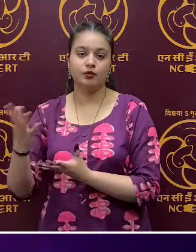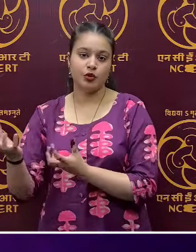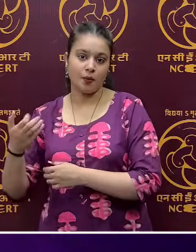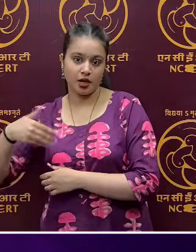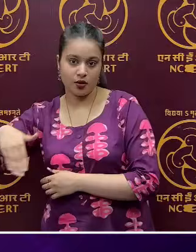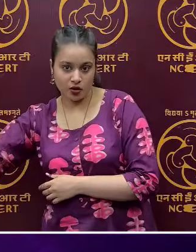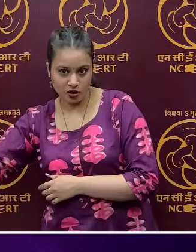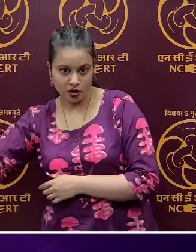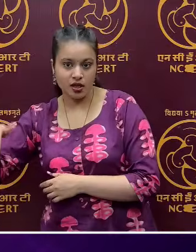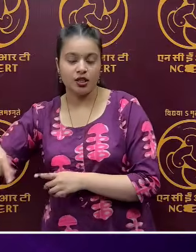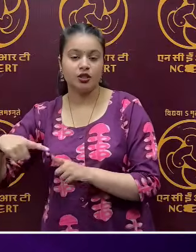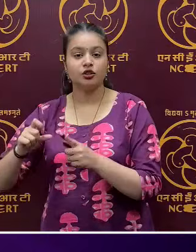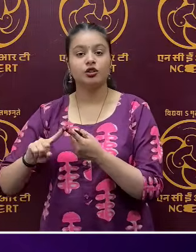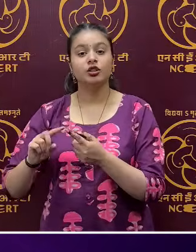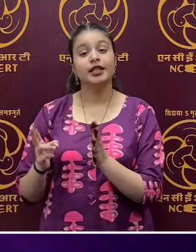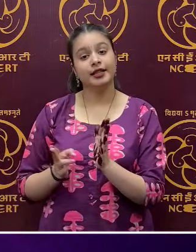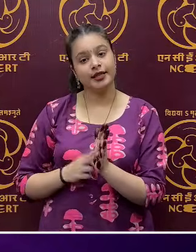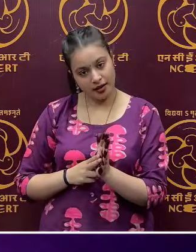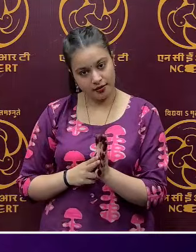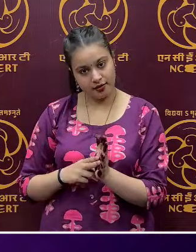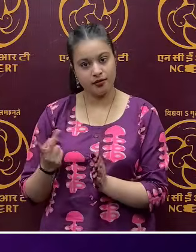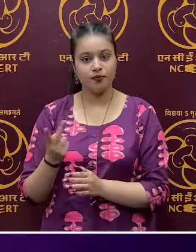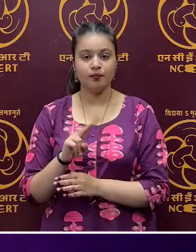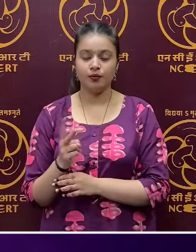and then.